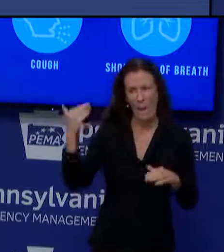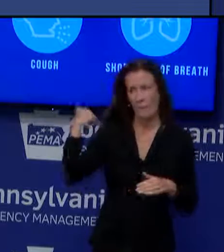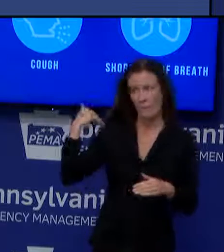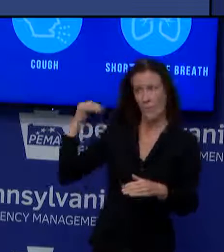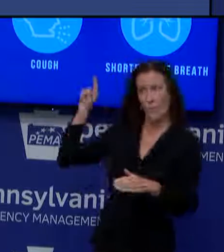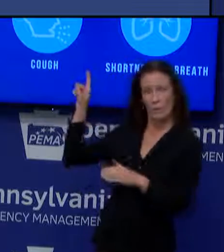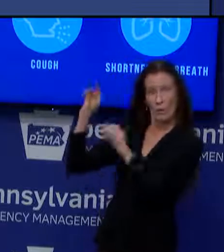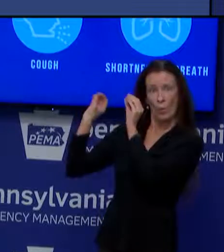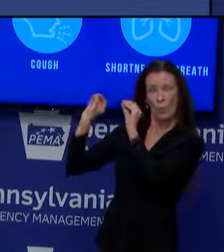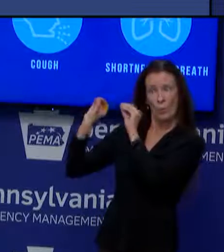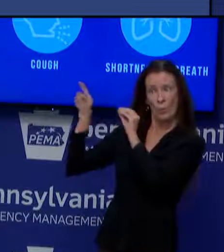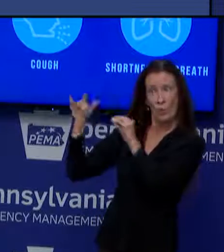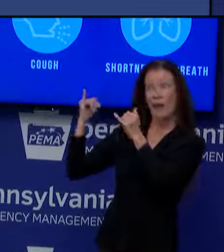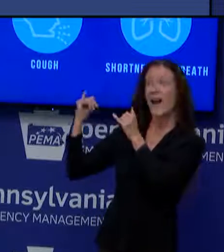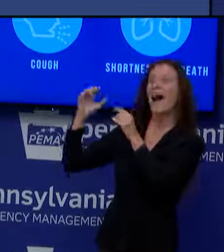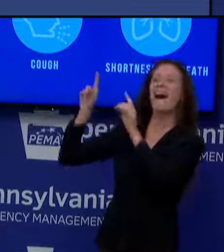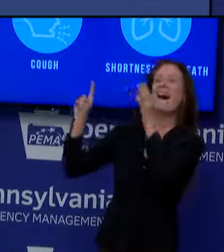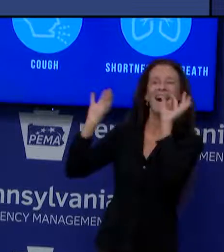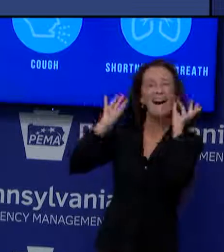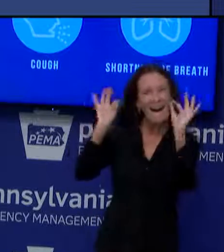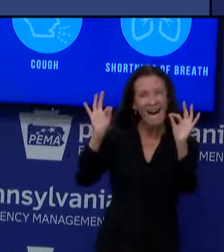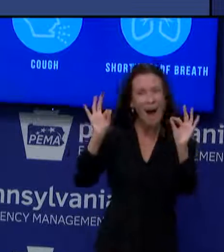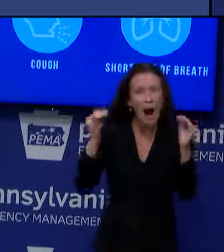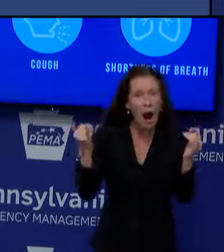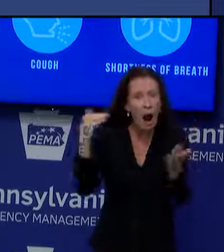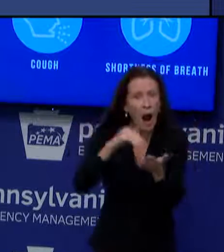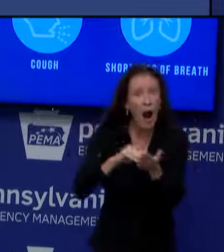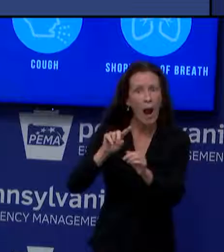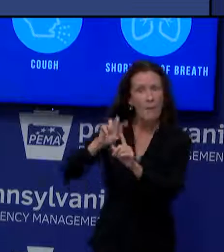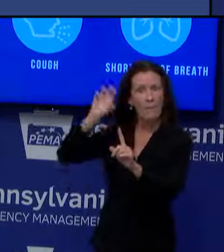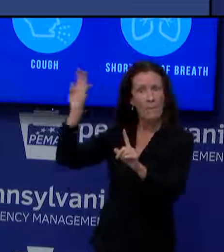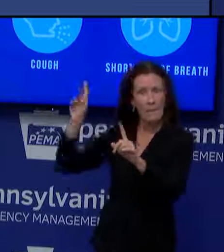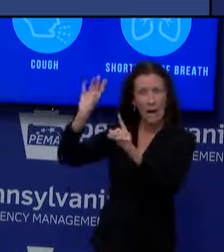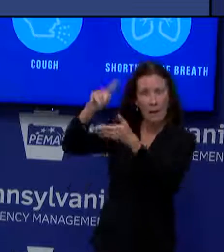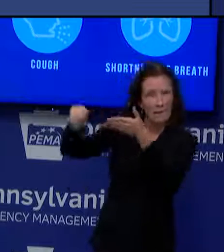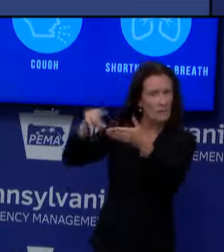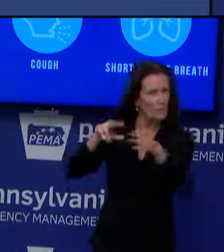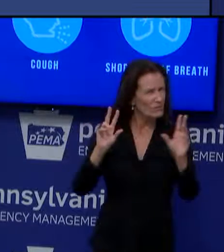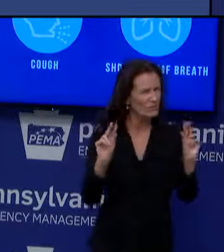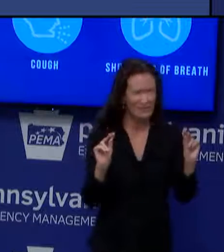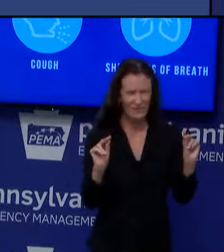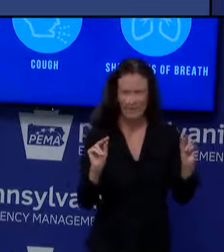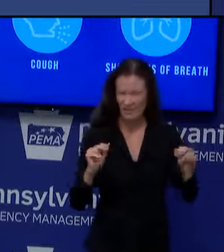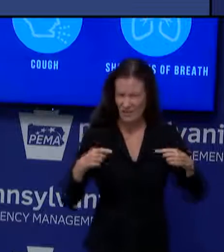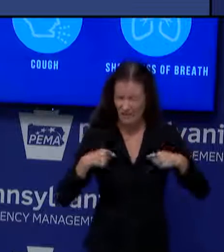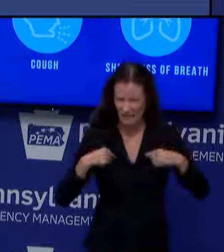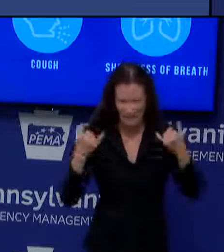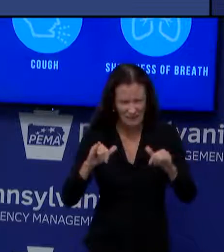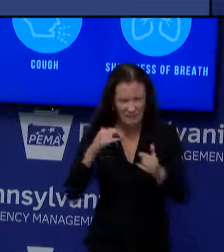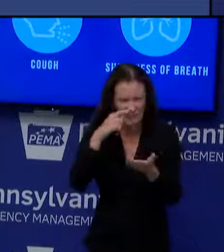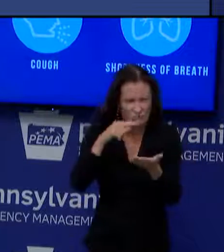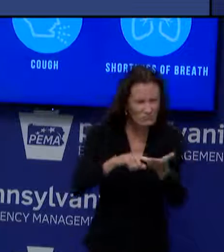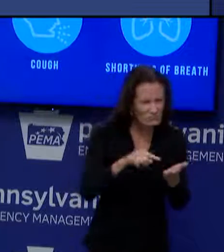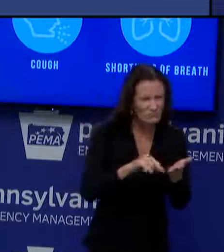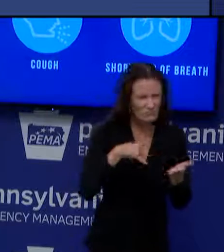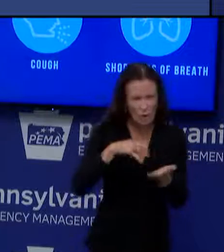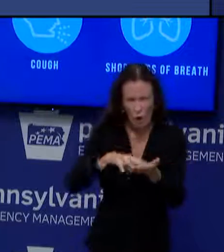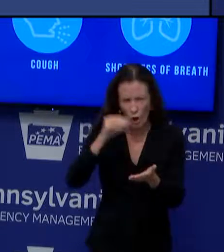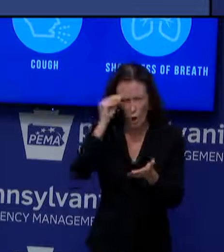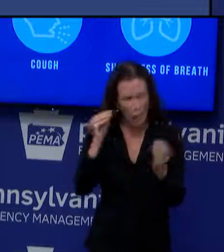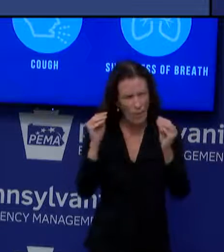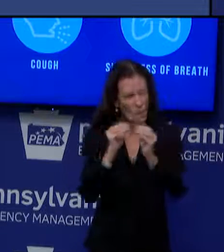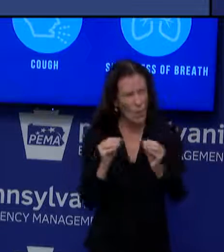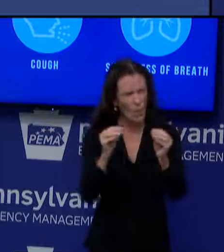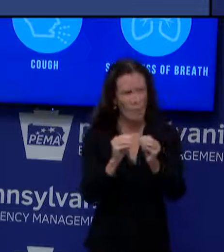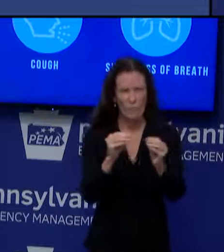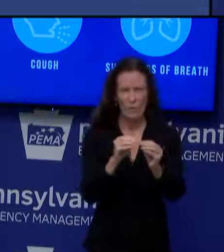While there is still so much that we are learning about the lasting impacts of COVID-19 on our health, we know one thing for